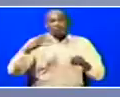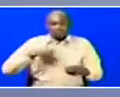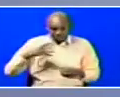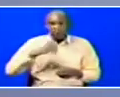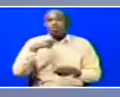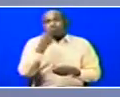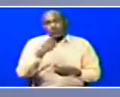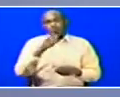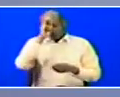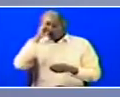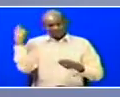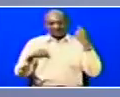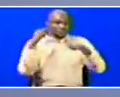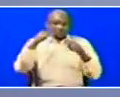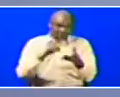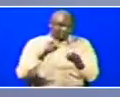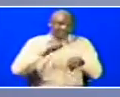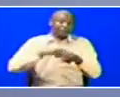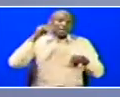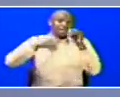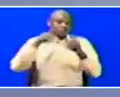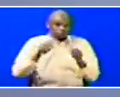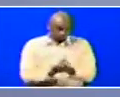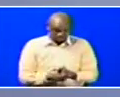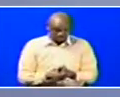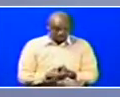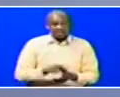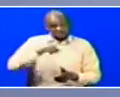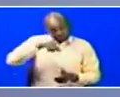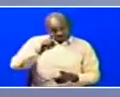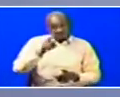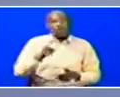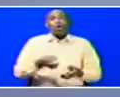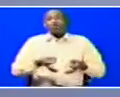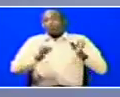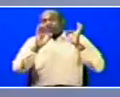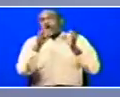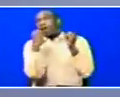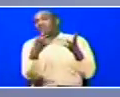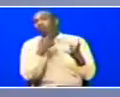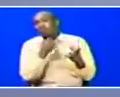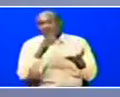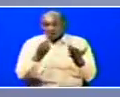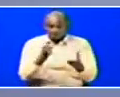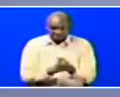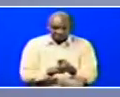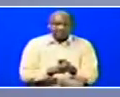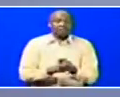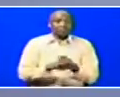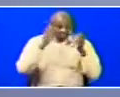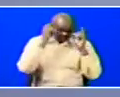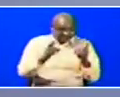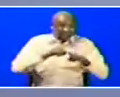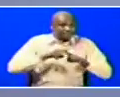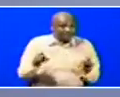of police brutality during election-related demonstrations. And the official figure for the amount raised is yet to be determined,